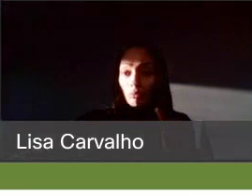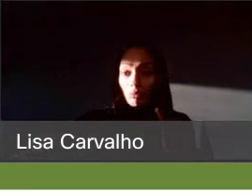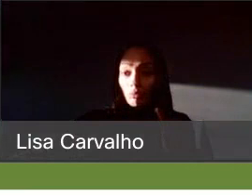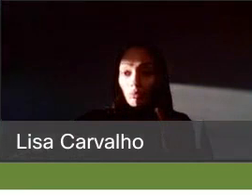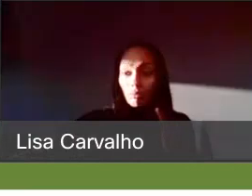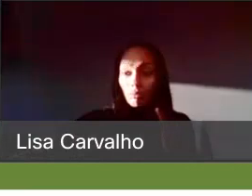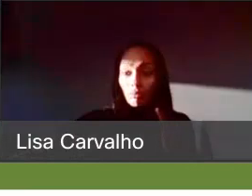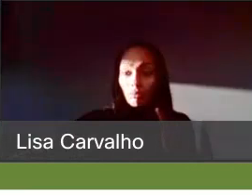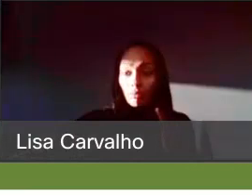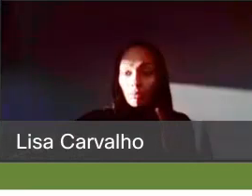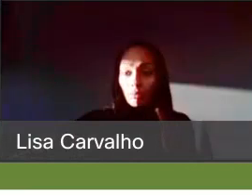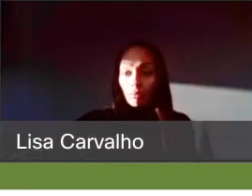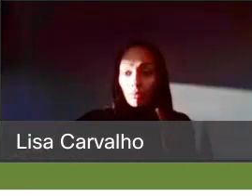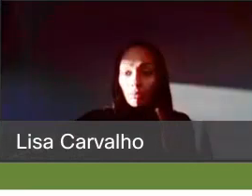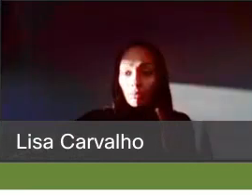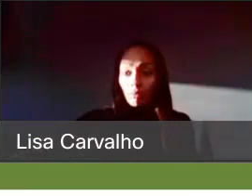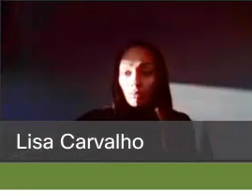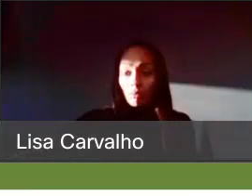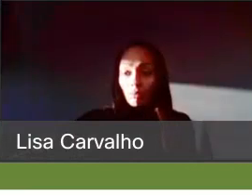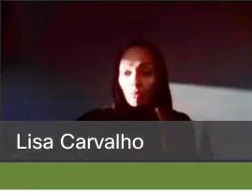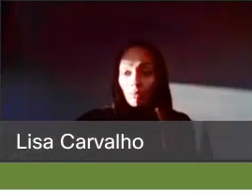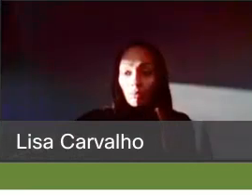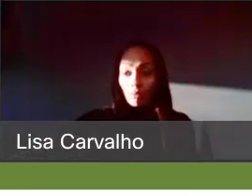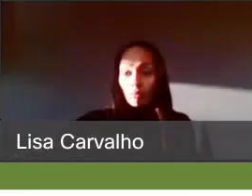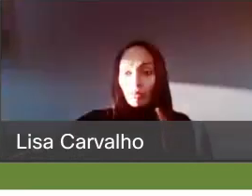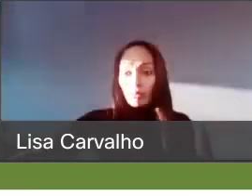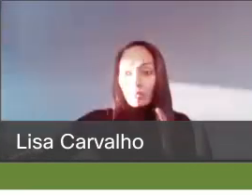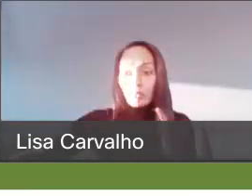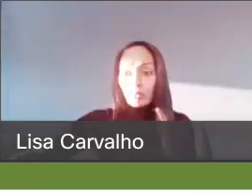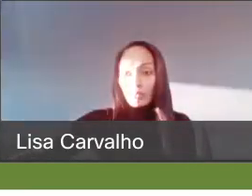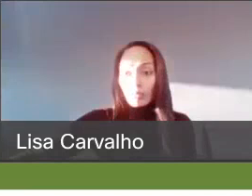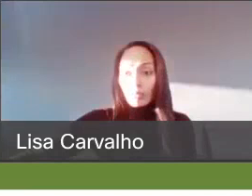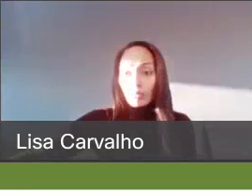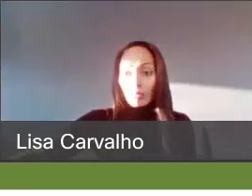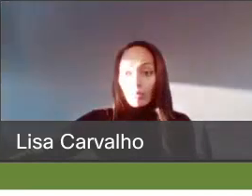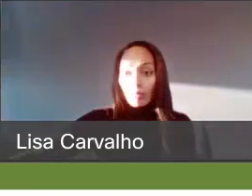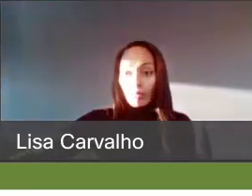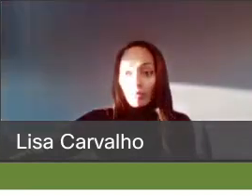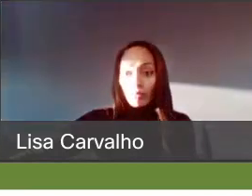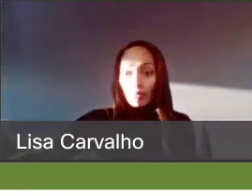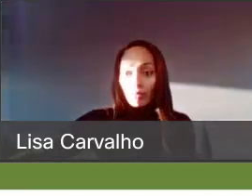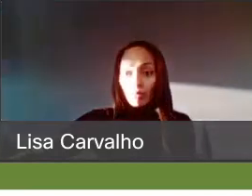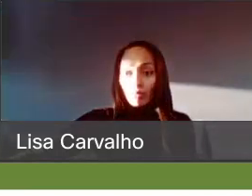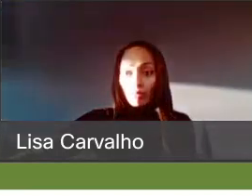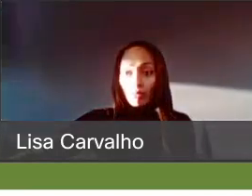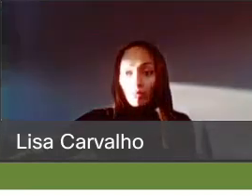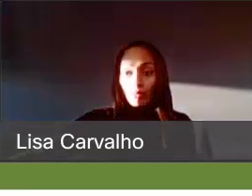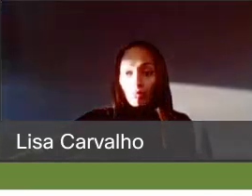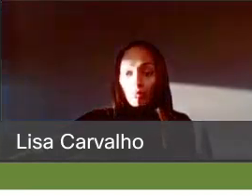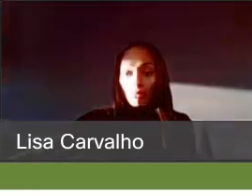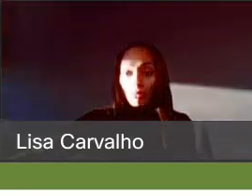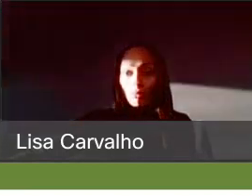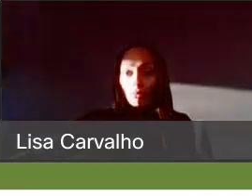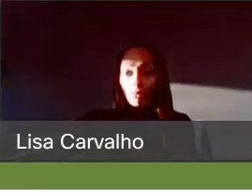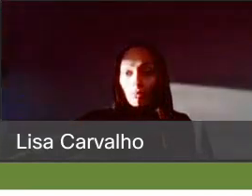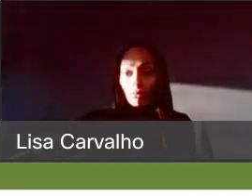Making sure none of us should ever worry alone, right? We should be really running this by other people, making sure we're checking in. In fact, anytime suicide comes up, that's a